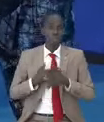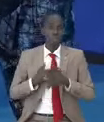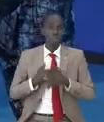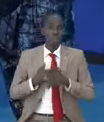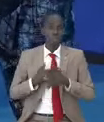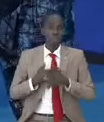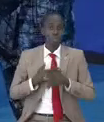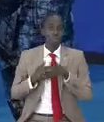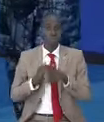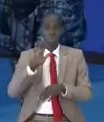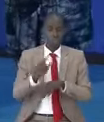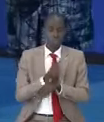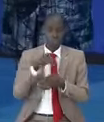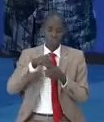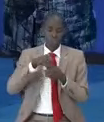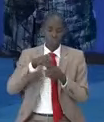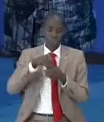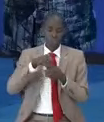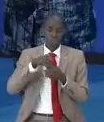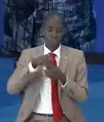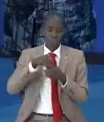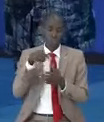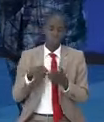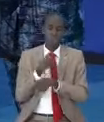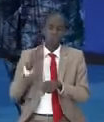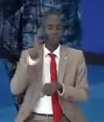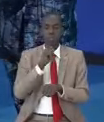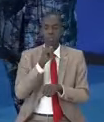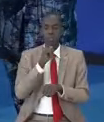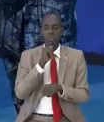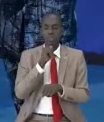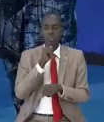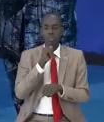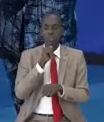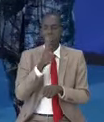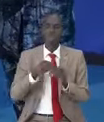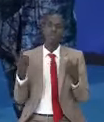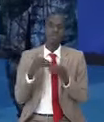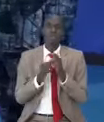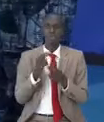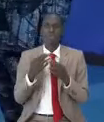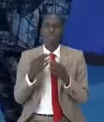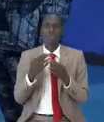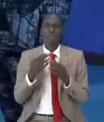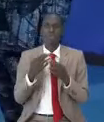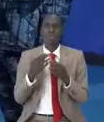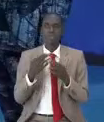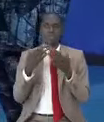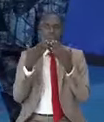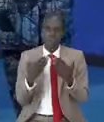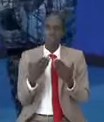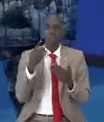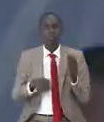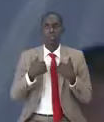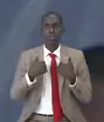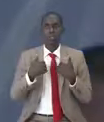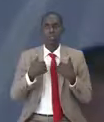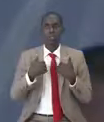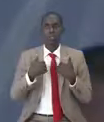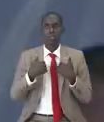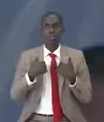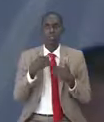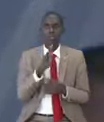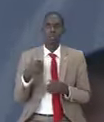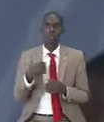Your labor of this nation shall not be in vain. We thank you, sir, for what you have been. We